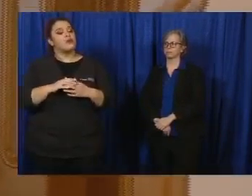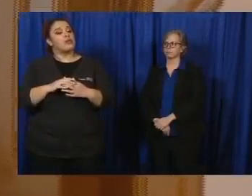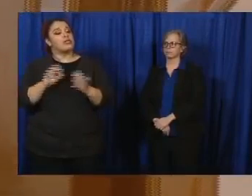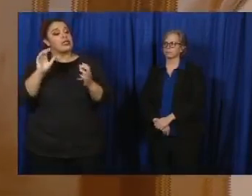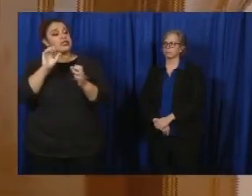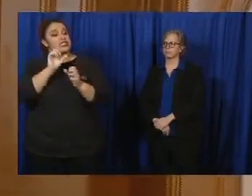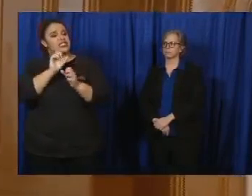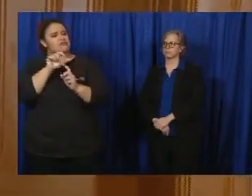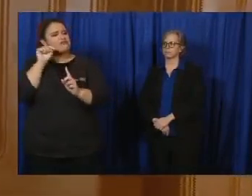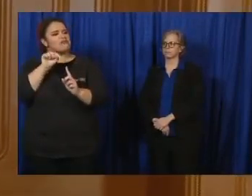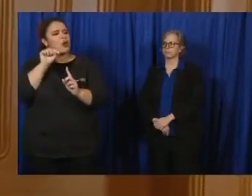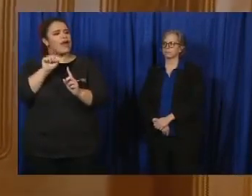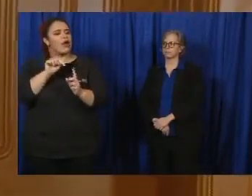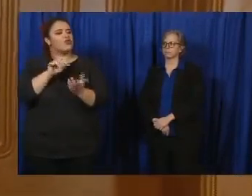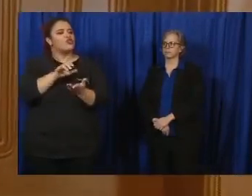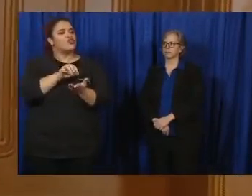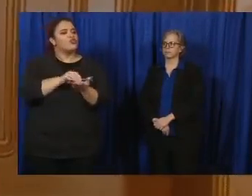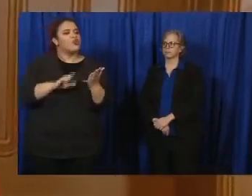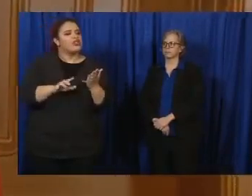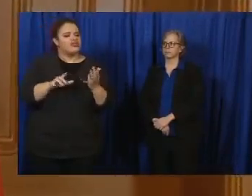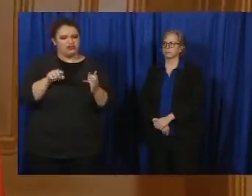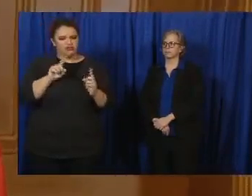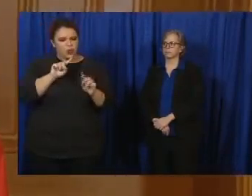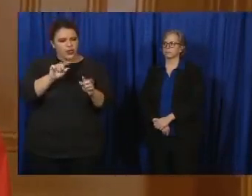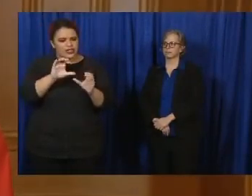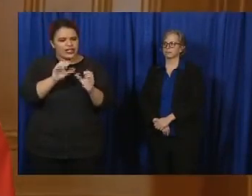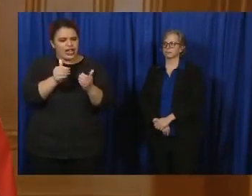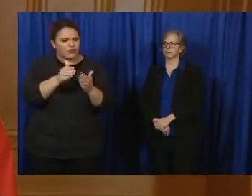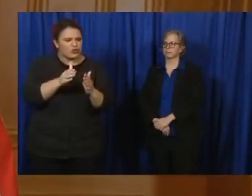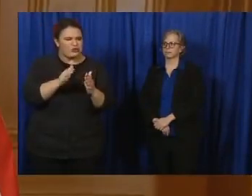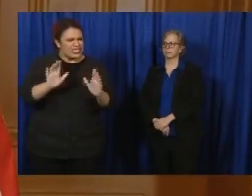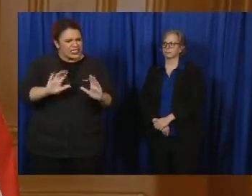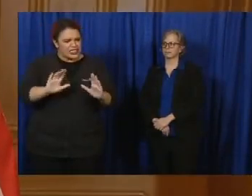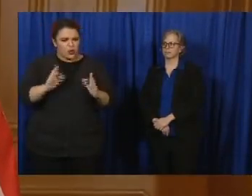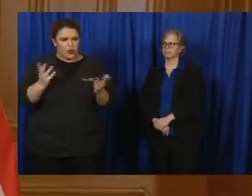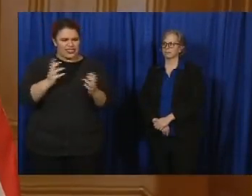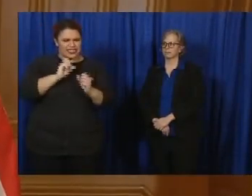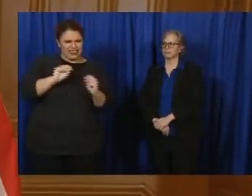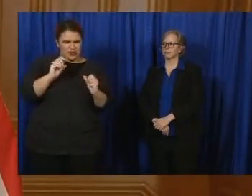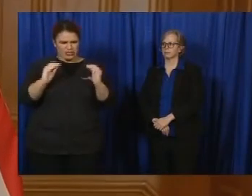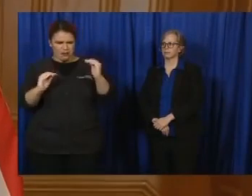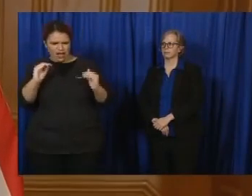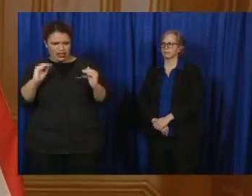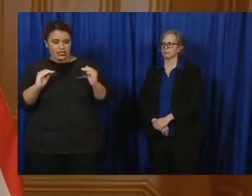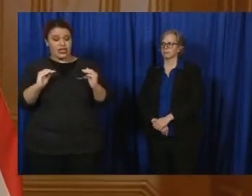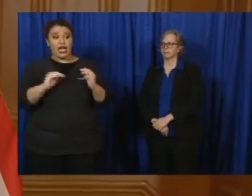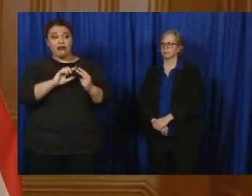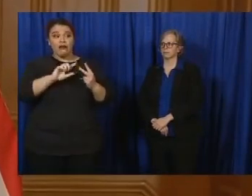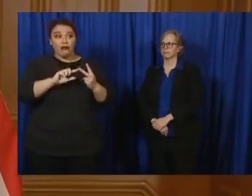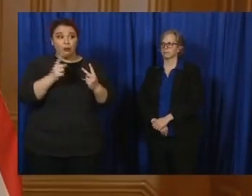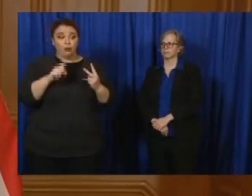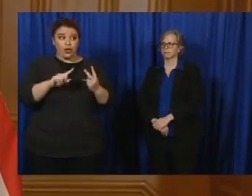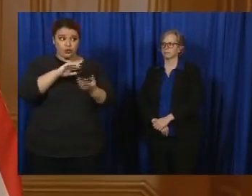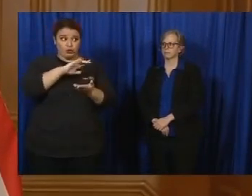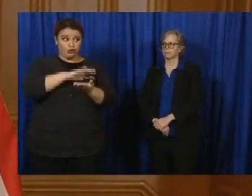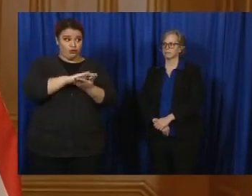in the classroom and then all the logistical hassles of starting back up when you give them the green light. Could you talk for a minute